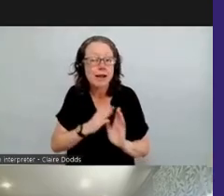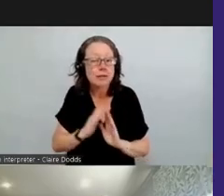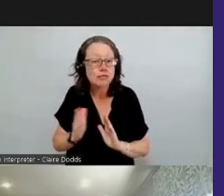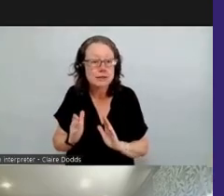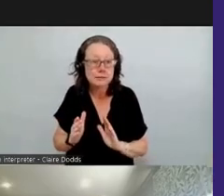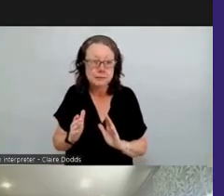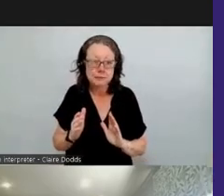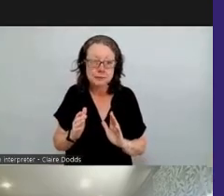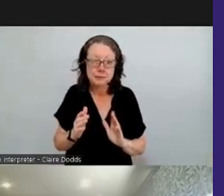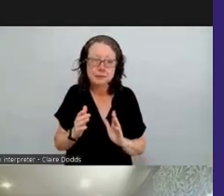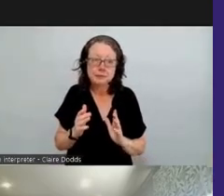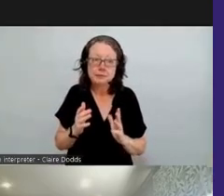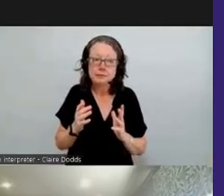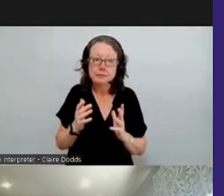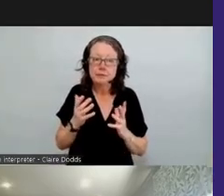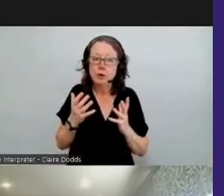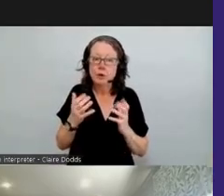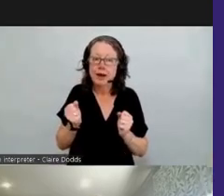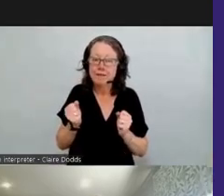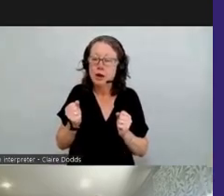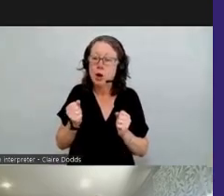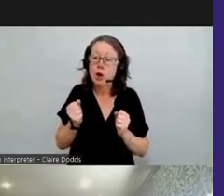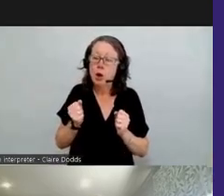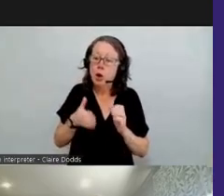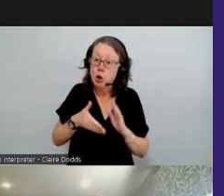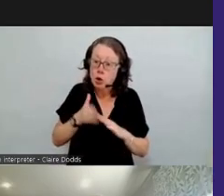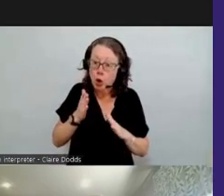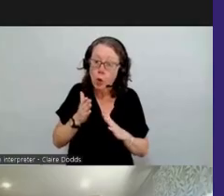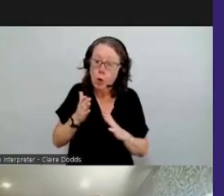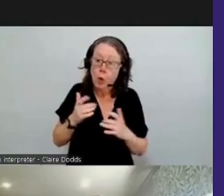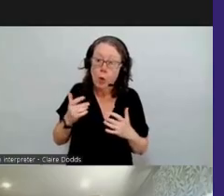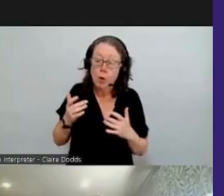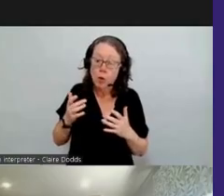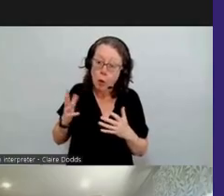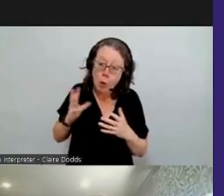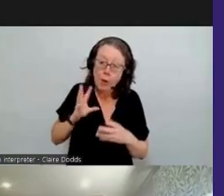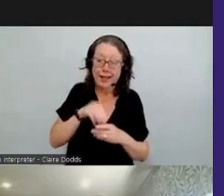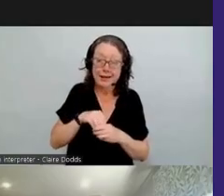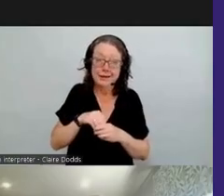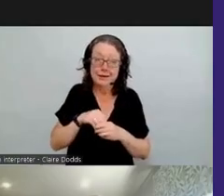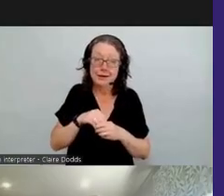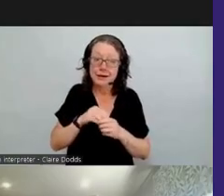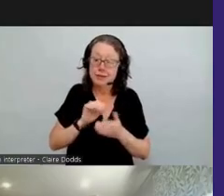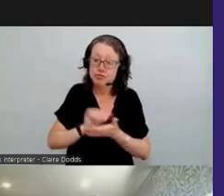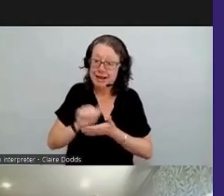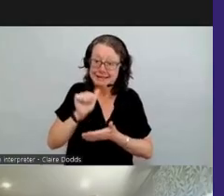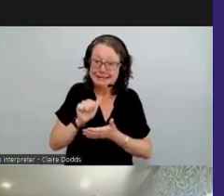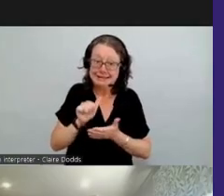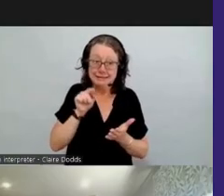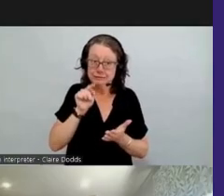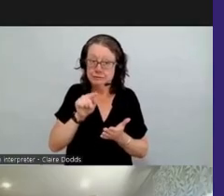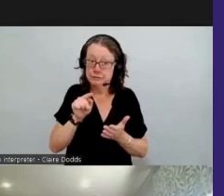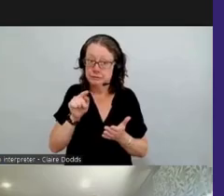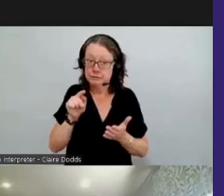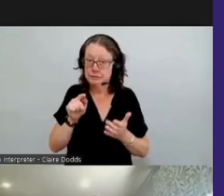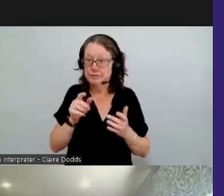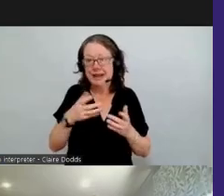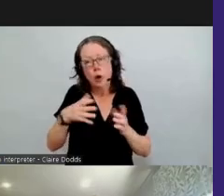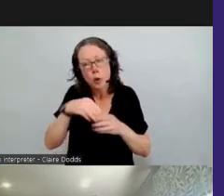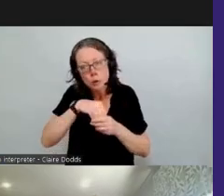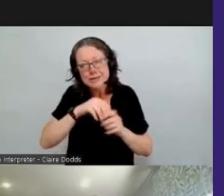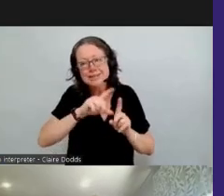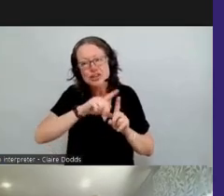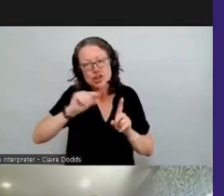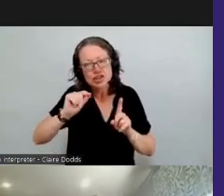being specifically designed with library messaging, which are popping up in libraries in all over the UK. It's